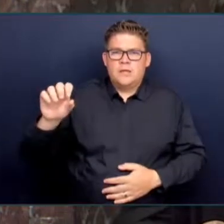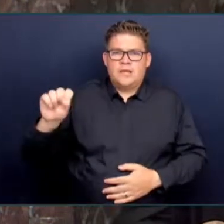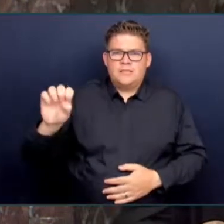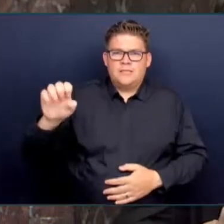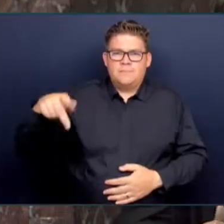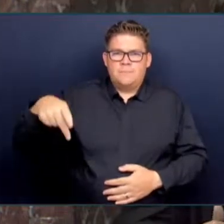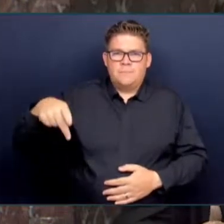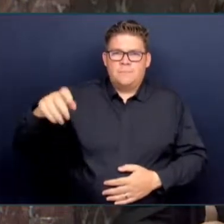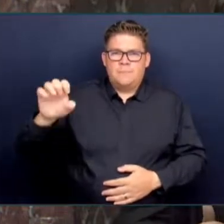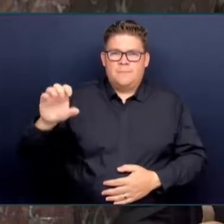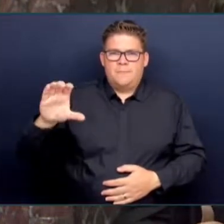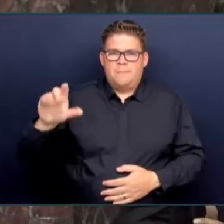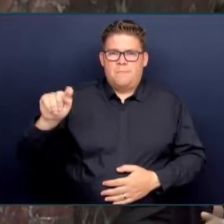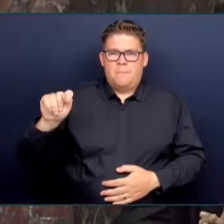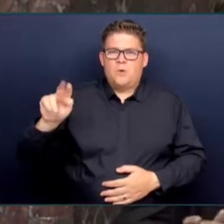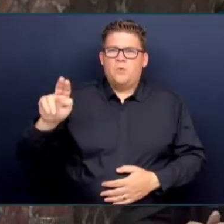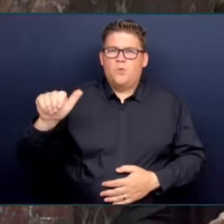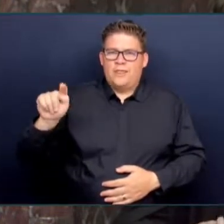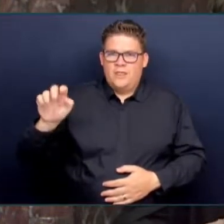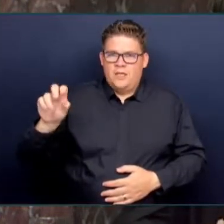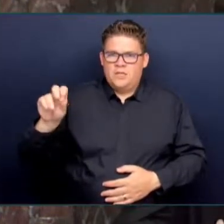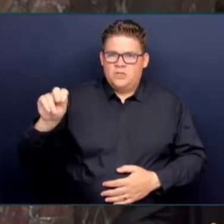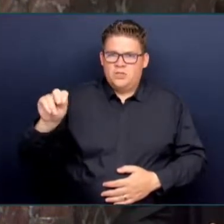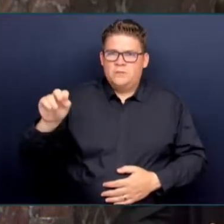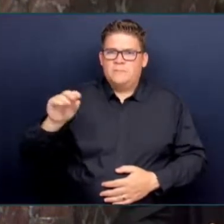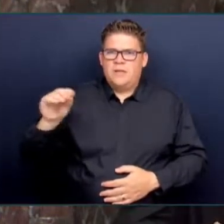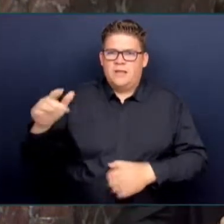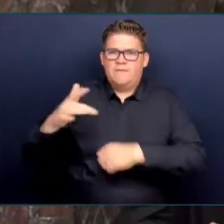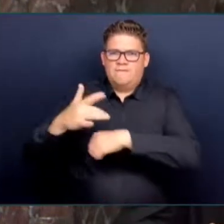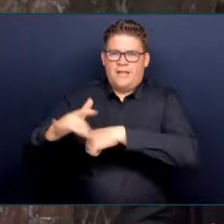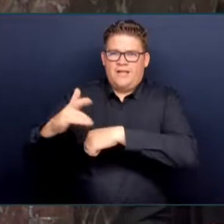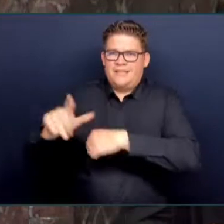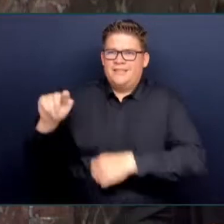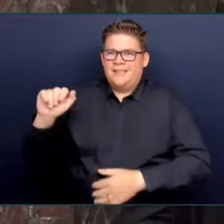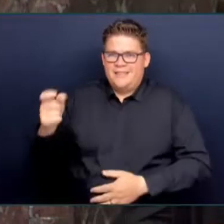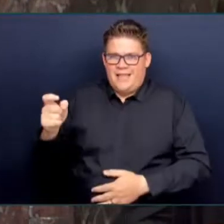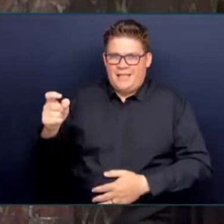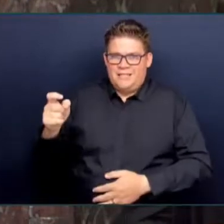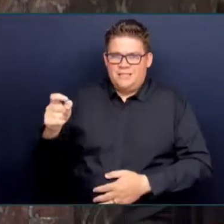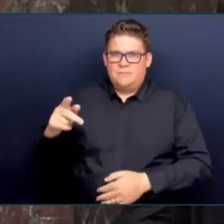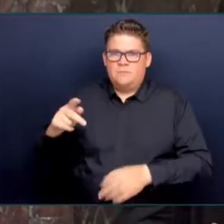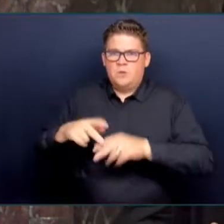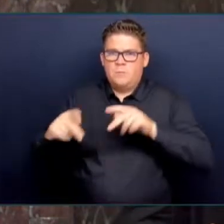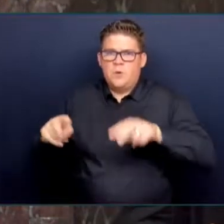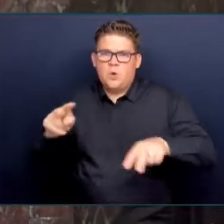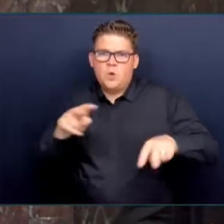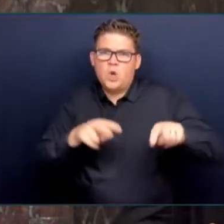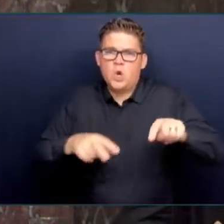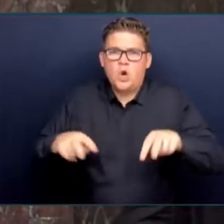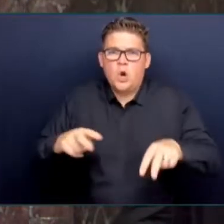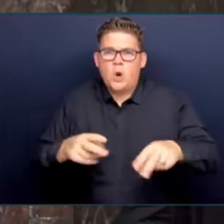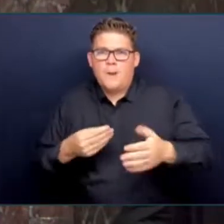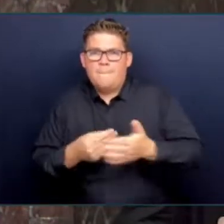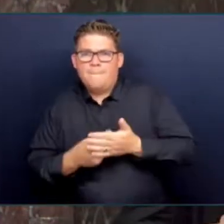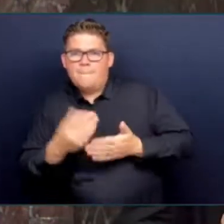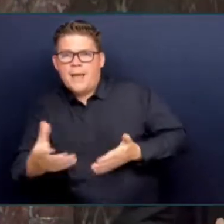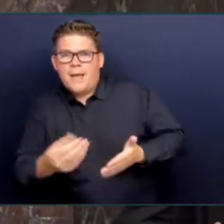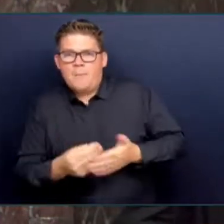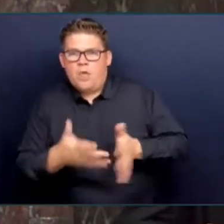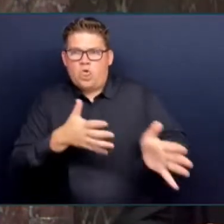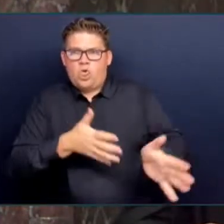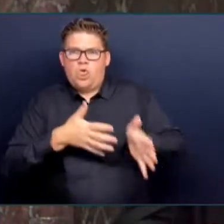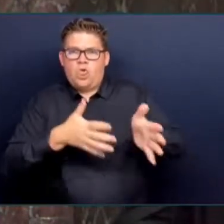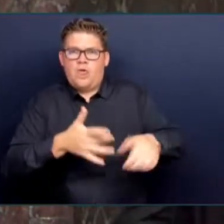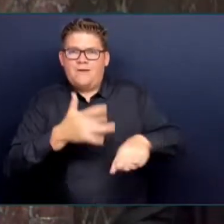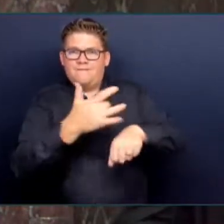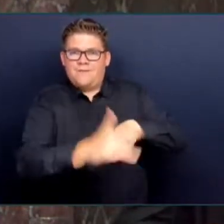created 20,000 units that are now available for people to live in, but the opposition leader is quoted as saying that tax is